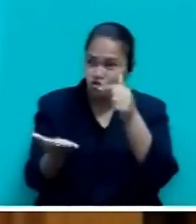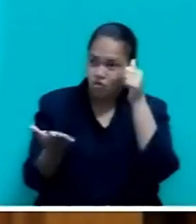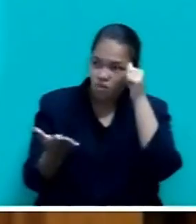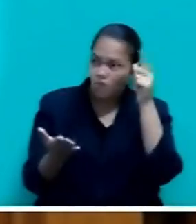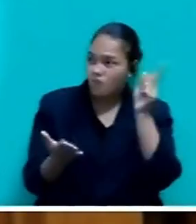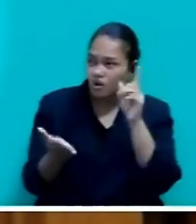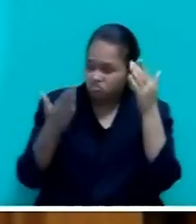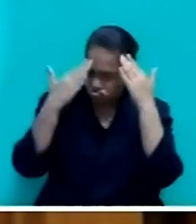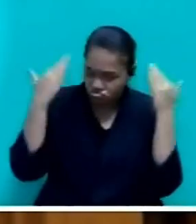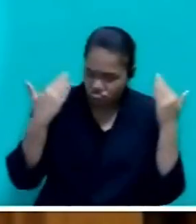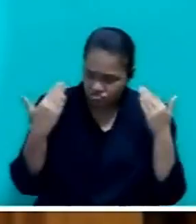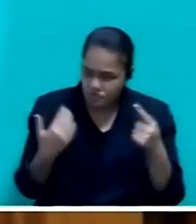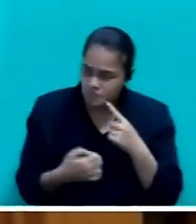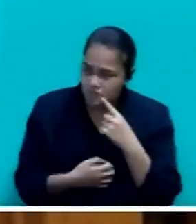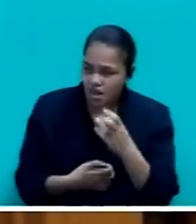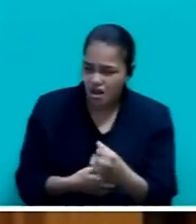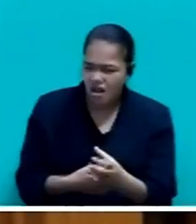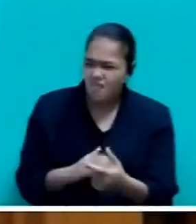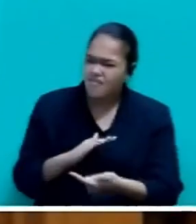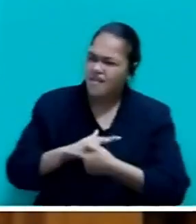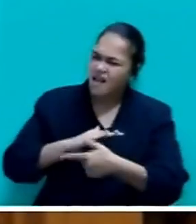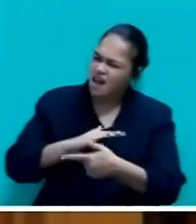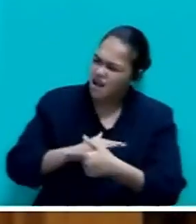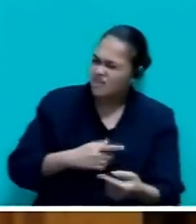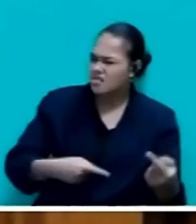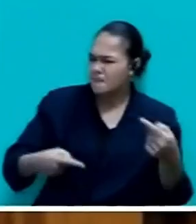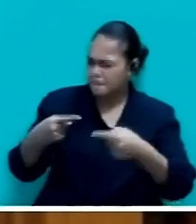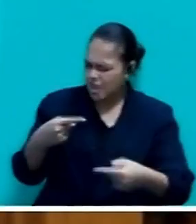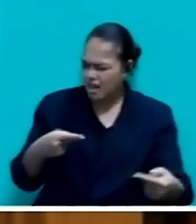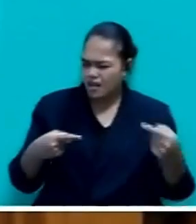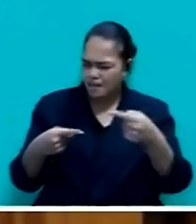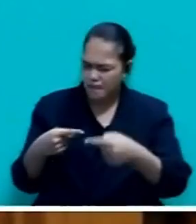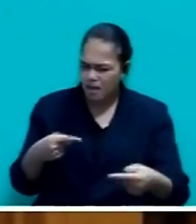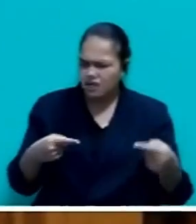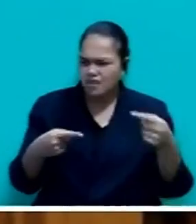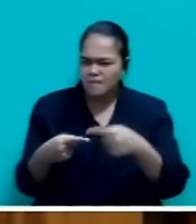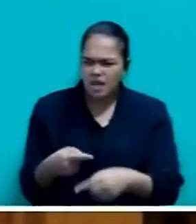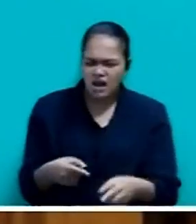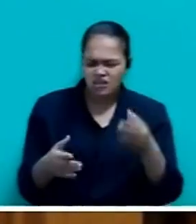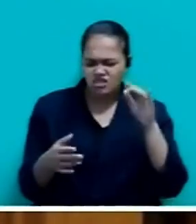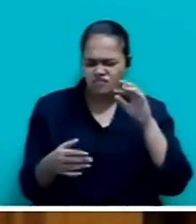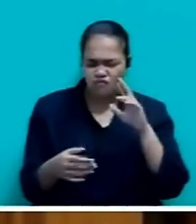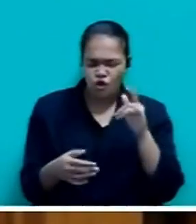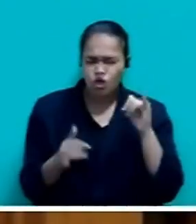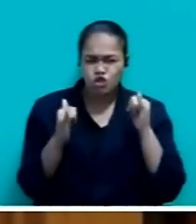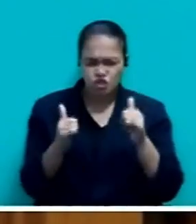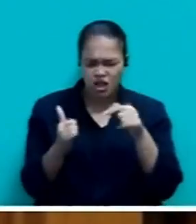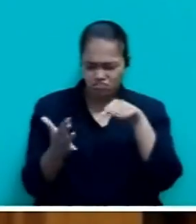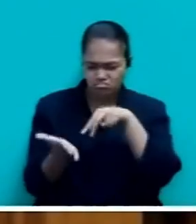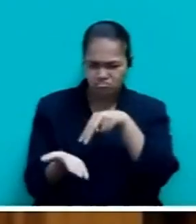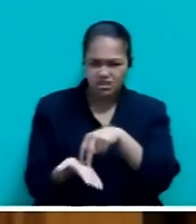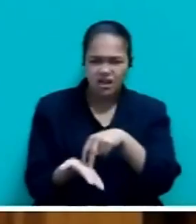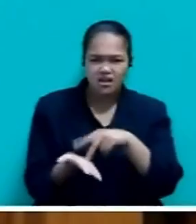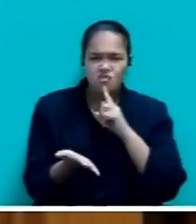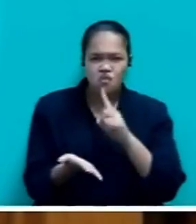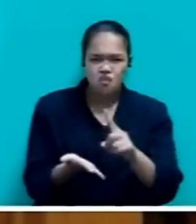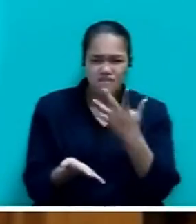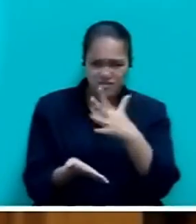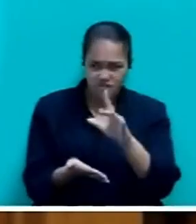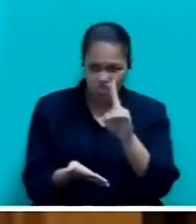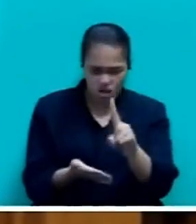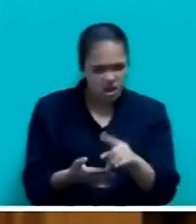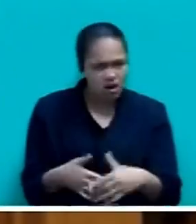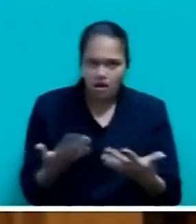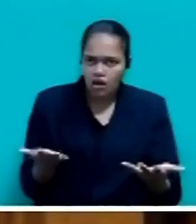Speaker? The level of debate on just the Order of 51 has gone to another level. Exactly what we,